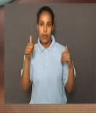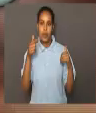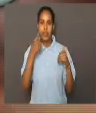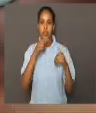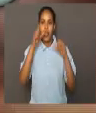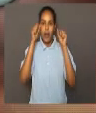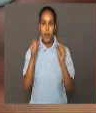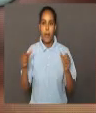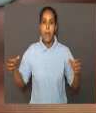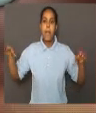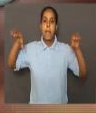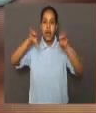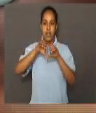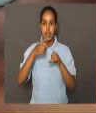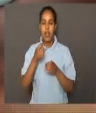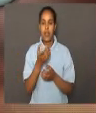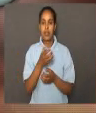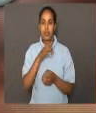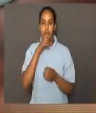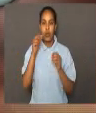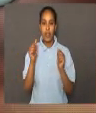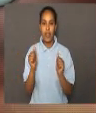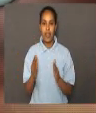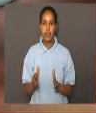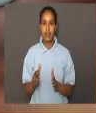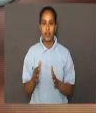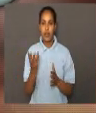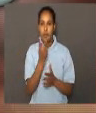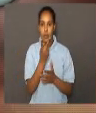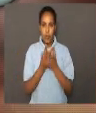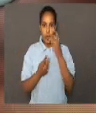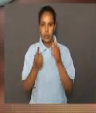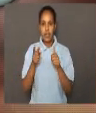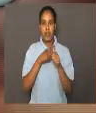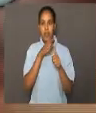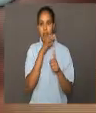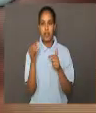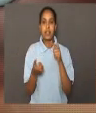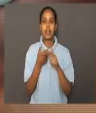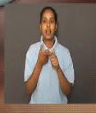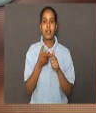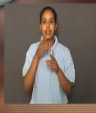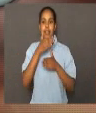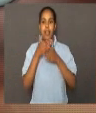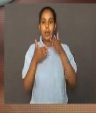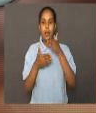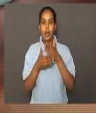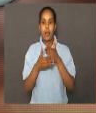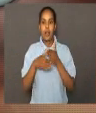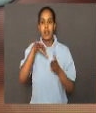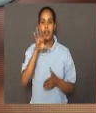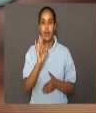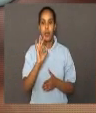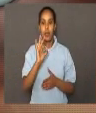they can merge into the solvent. Both the first and the second step require